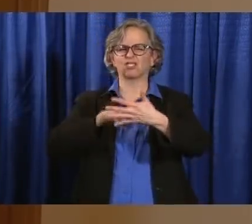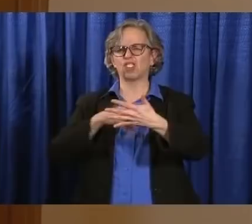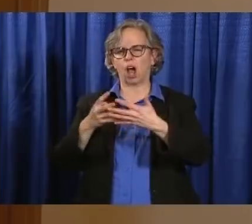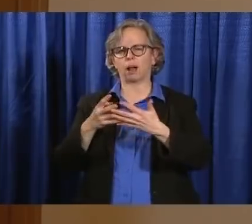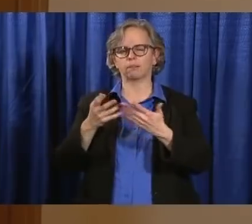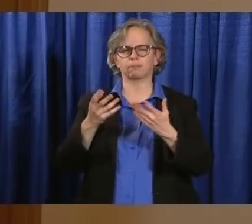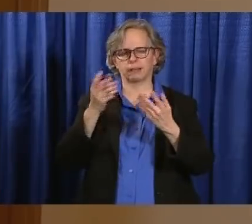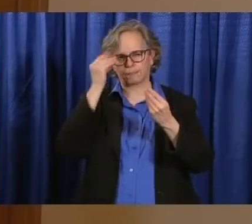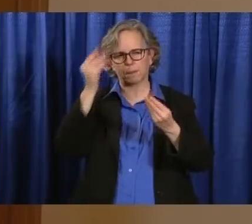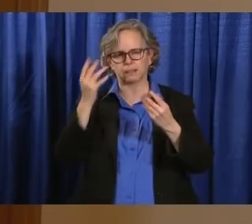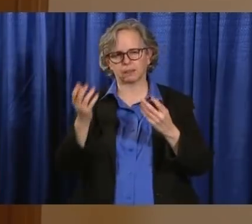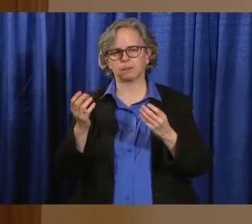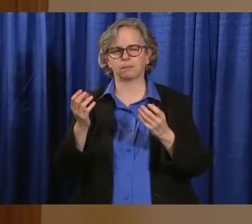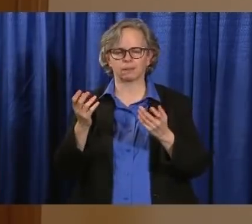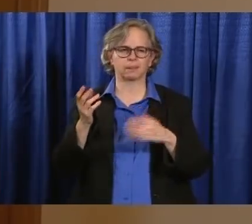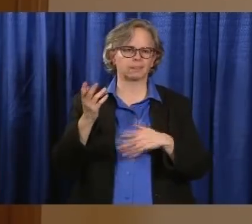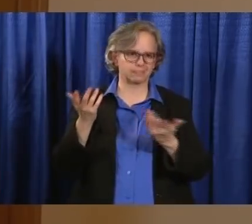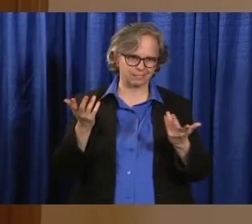always,